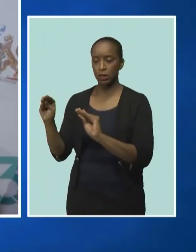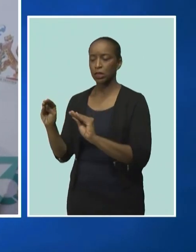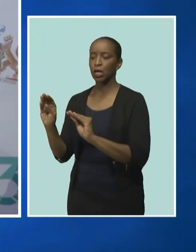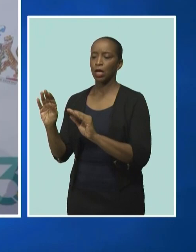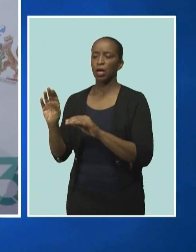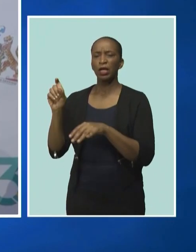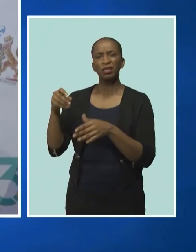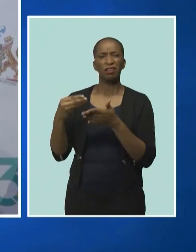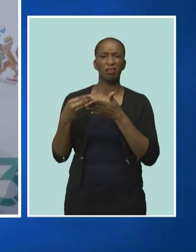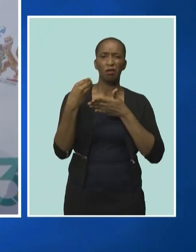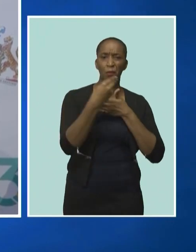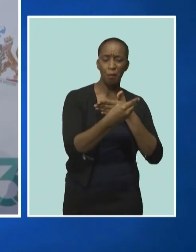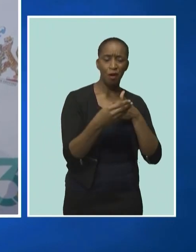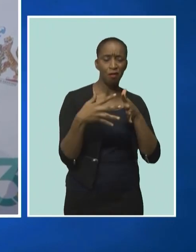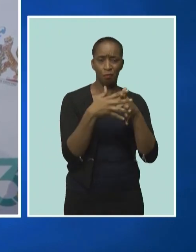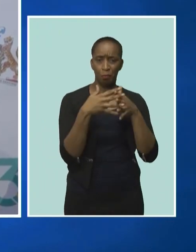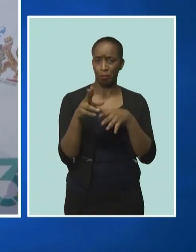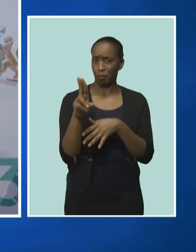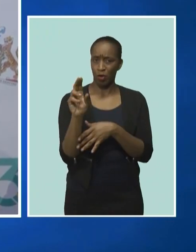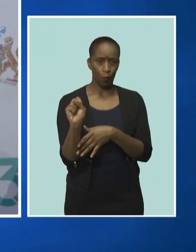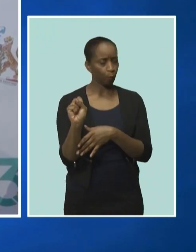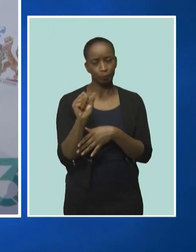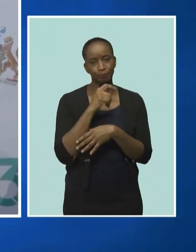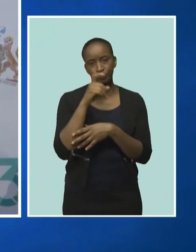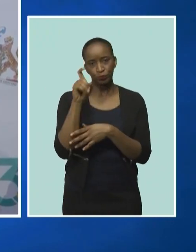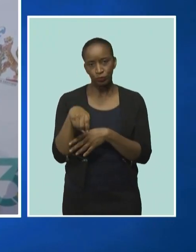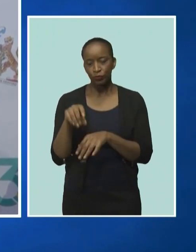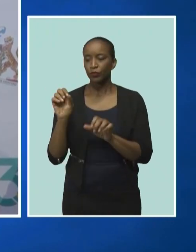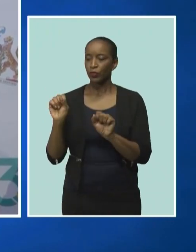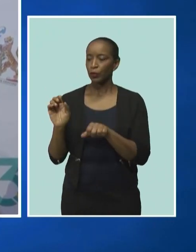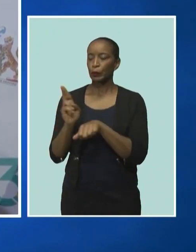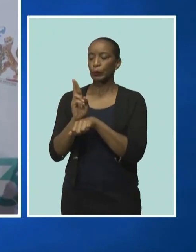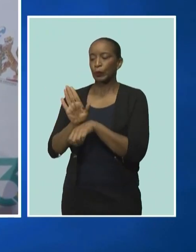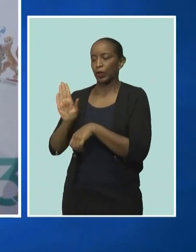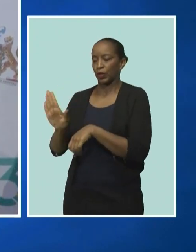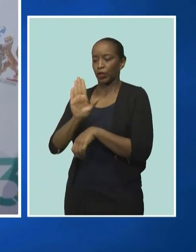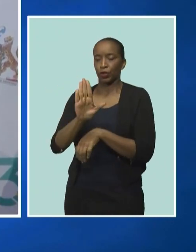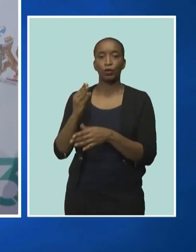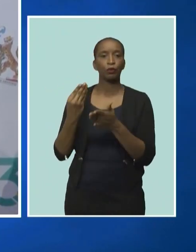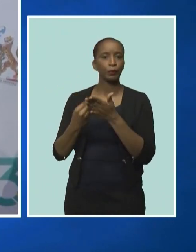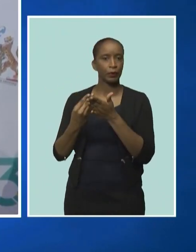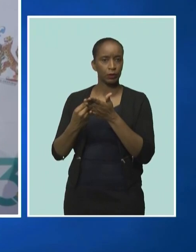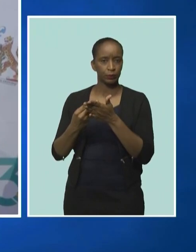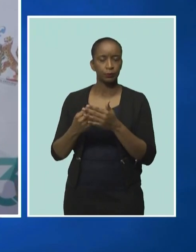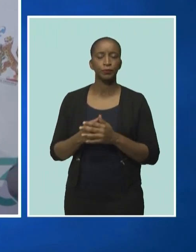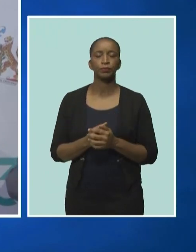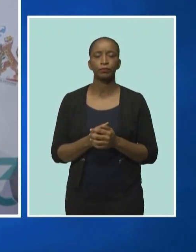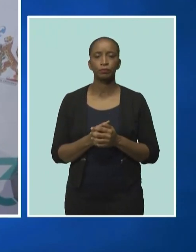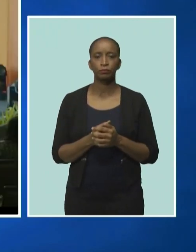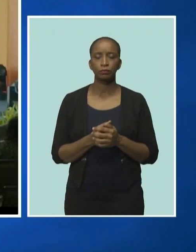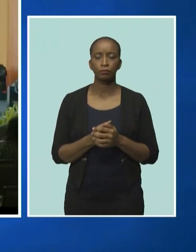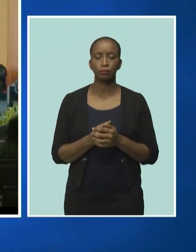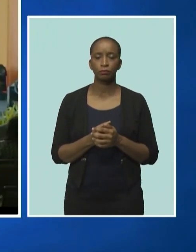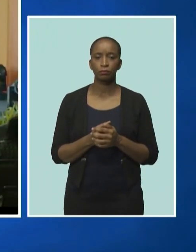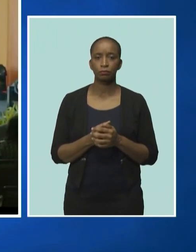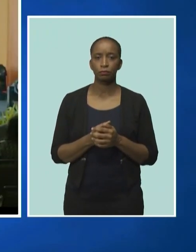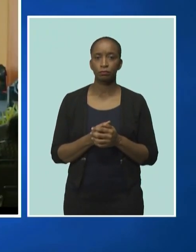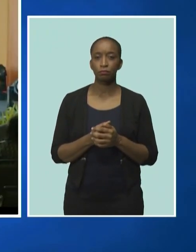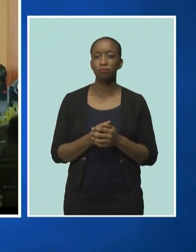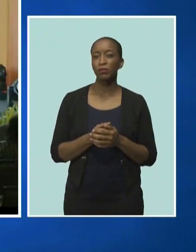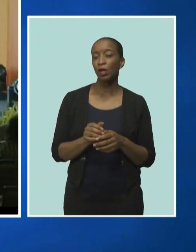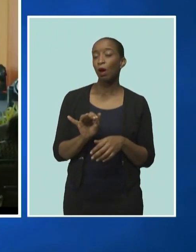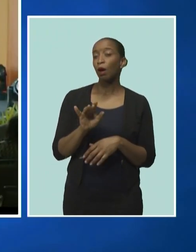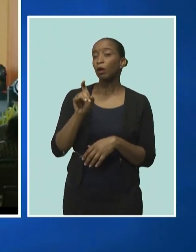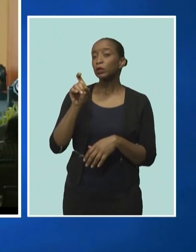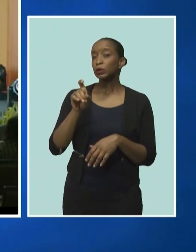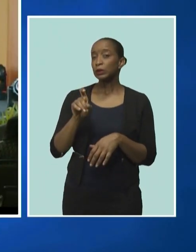Now we're looking to start a pilot program, Barbados and Bahamas, and we're looking for a 3rd central bank. Dr. Greenidge says there's need for cooperation